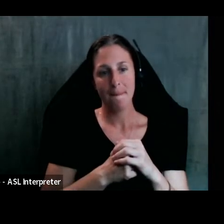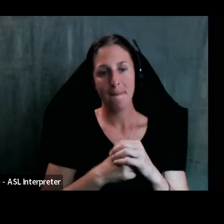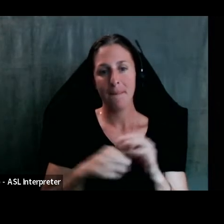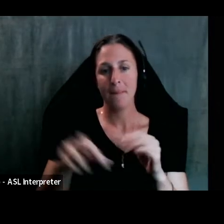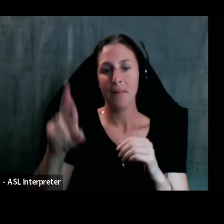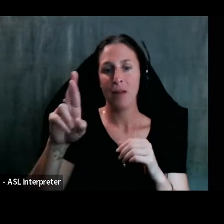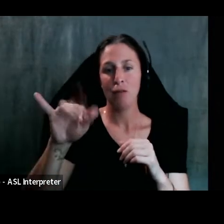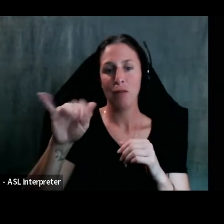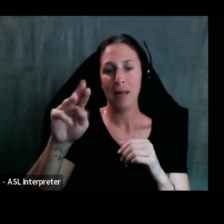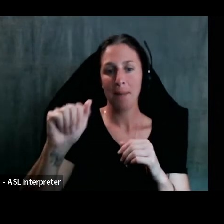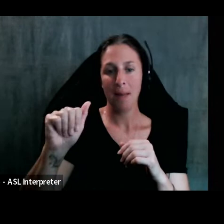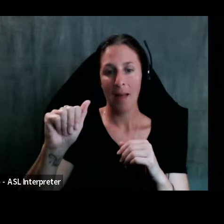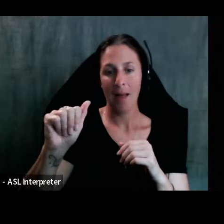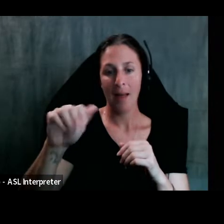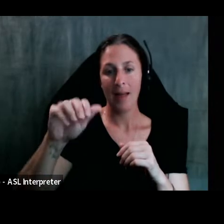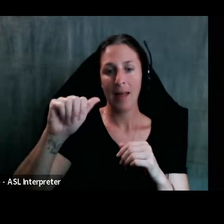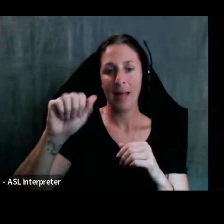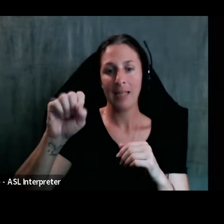Rima Asia.